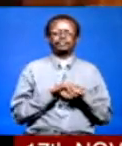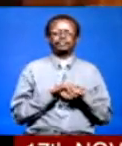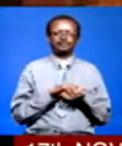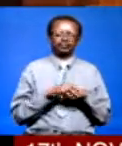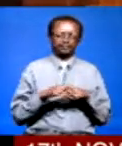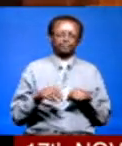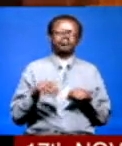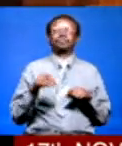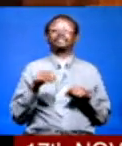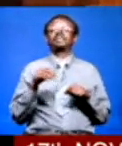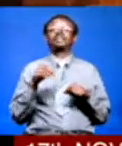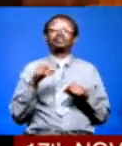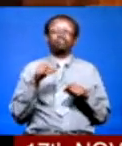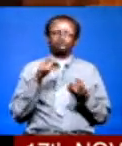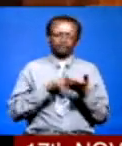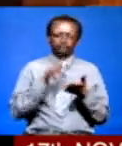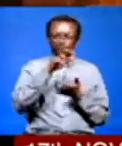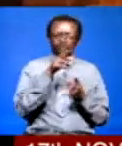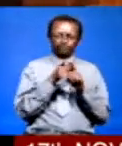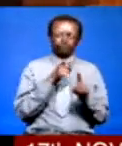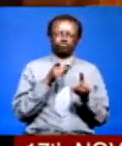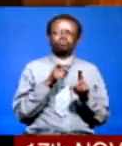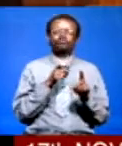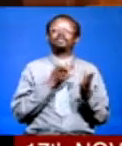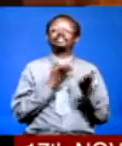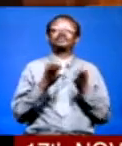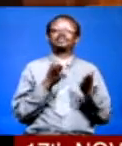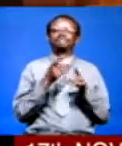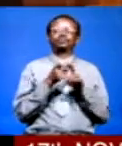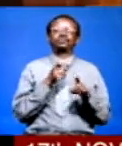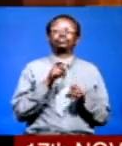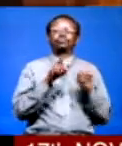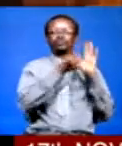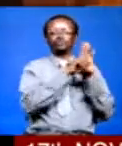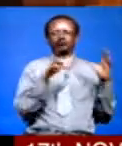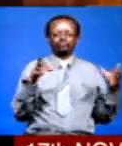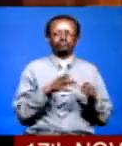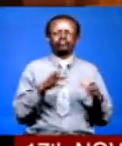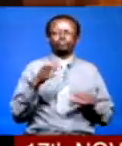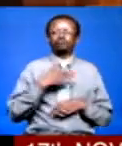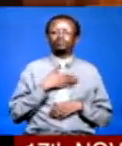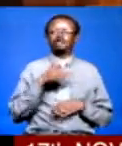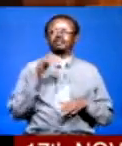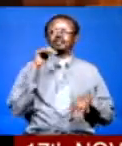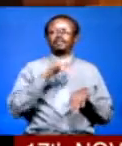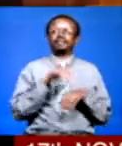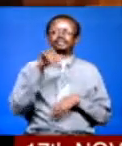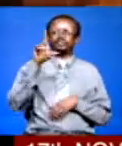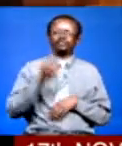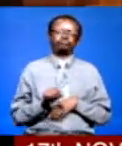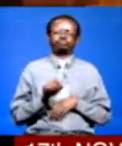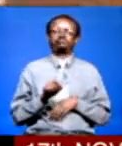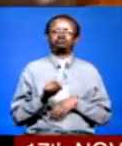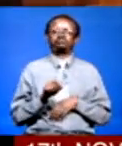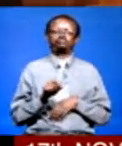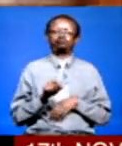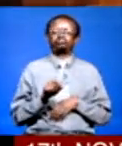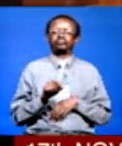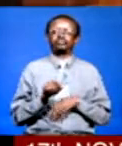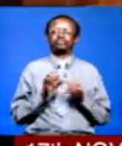and my law firm at a fair value, gross undervalue, for services by senior counsel. So,